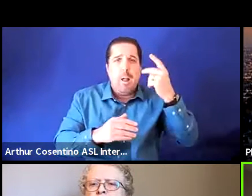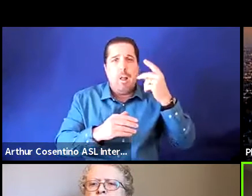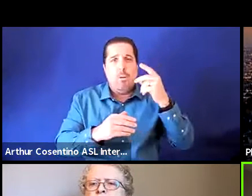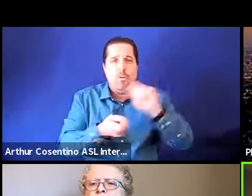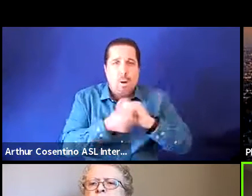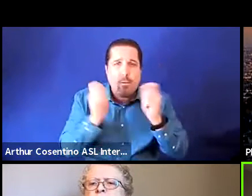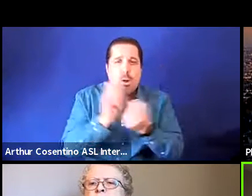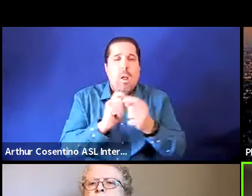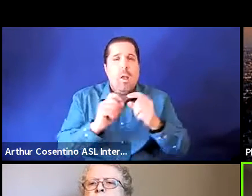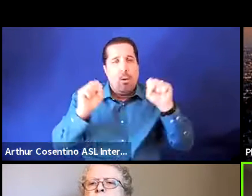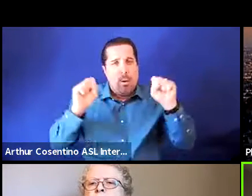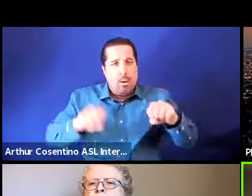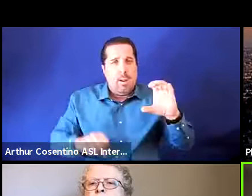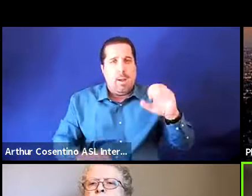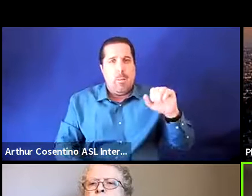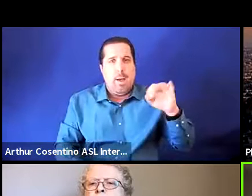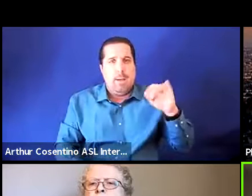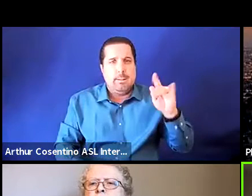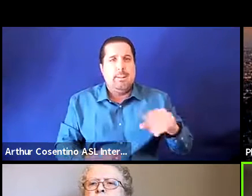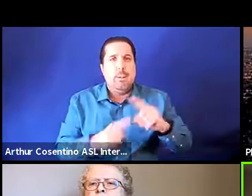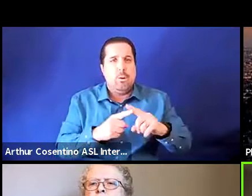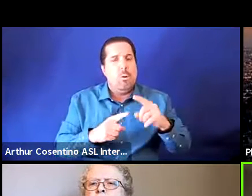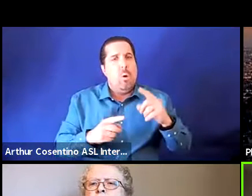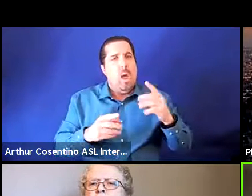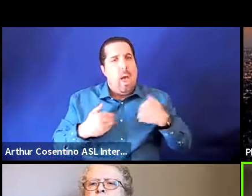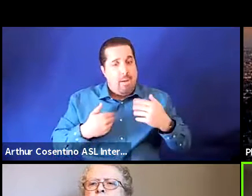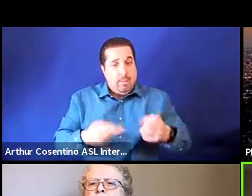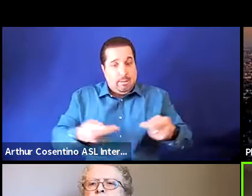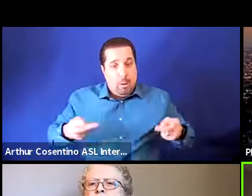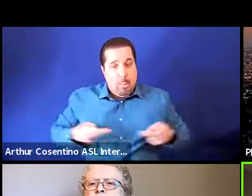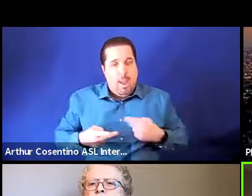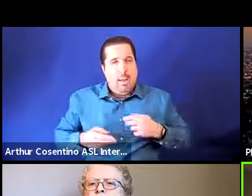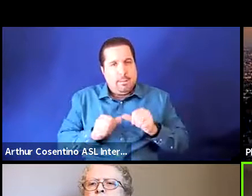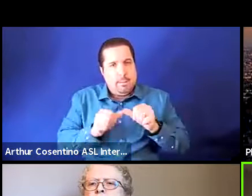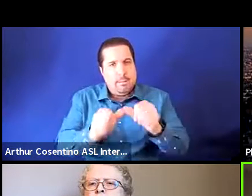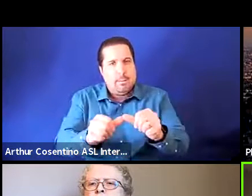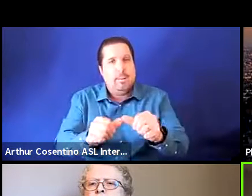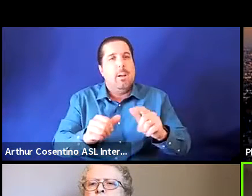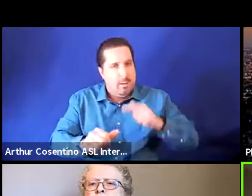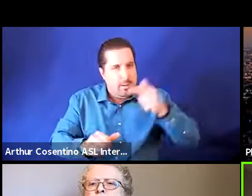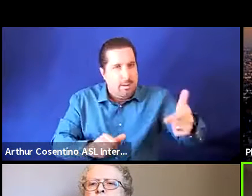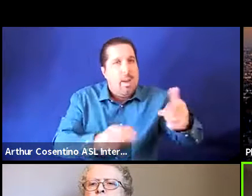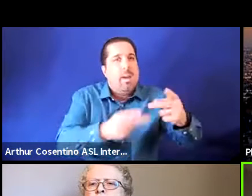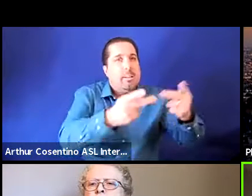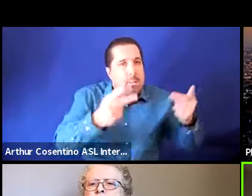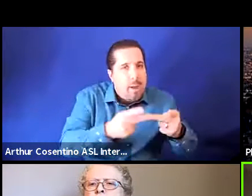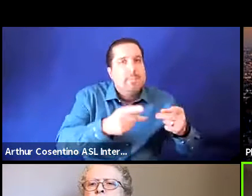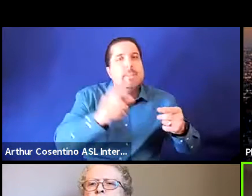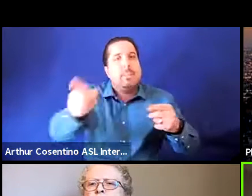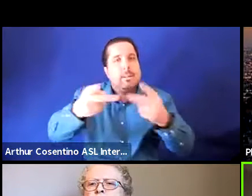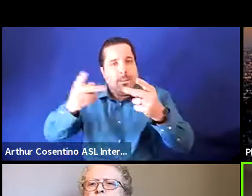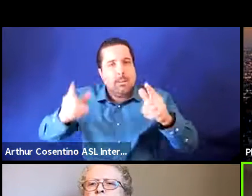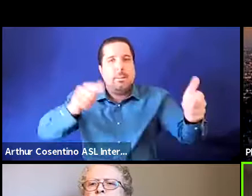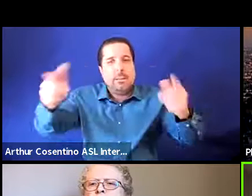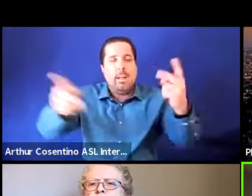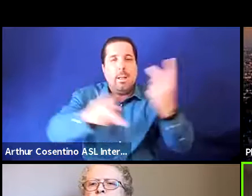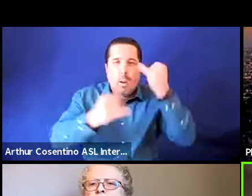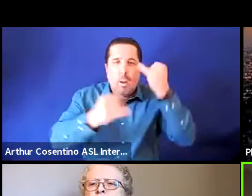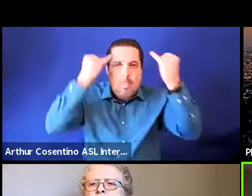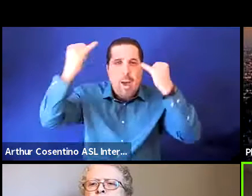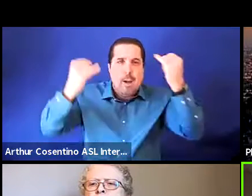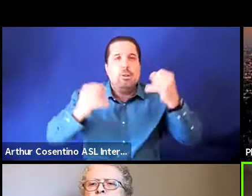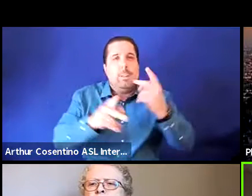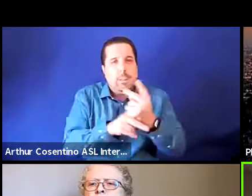capacity to hold space for ourselves and one another so that we can strive to be Asian imaginaries, potentialities, and live out